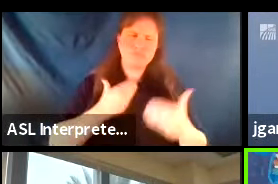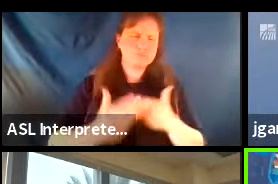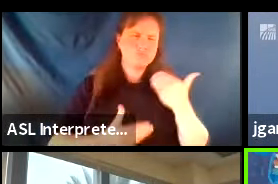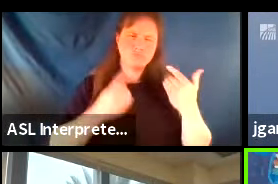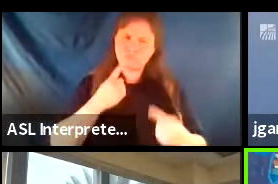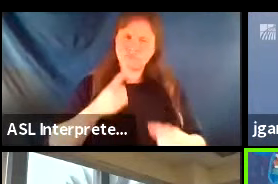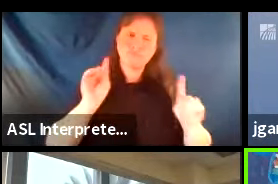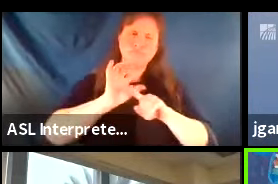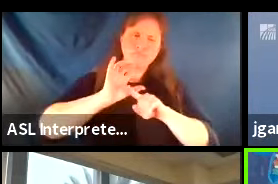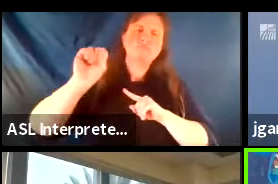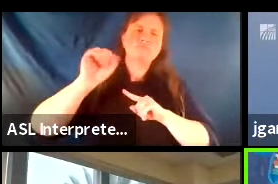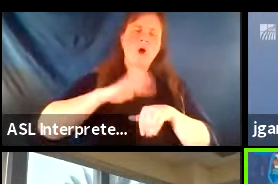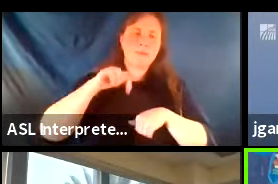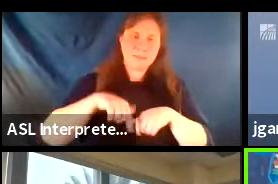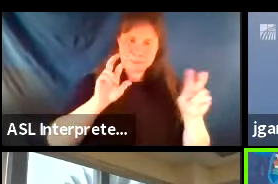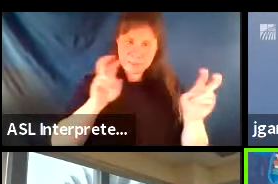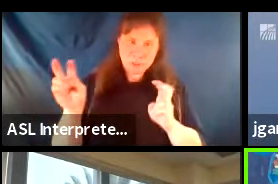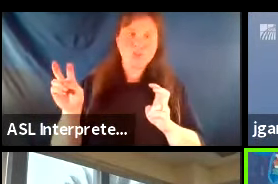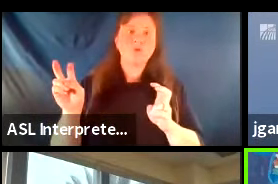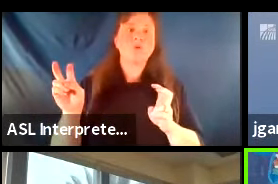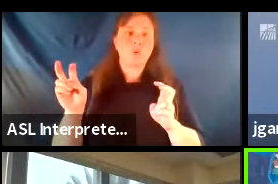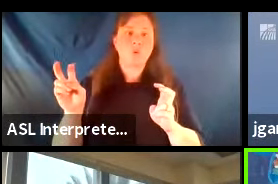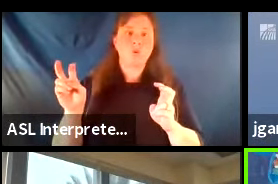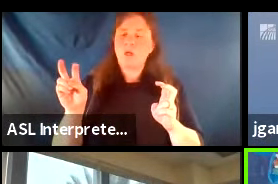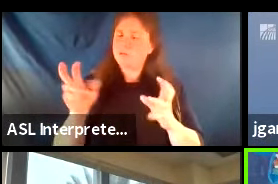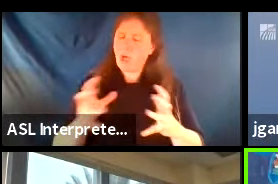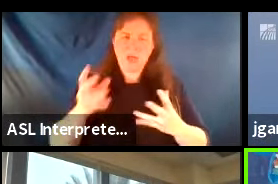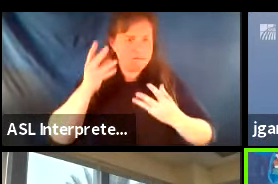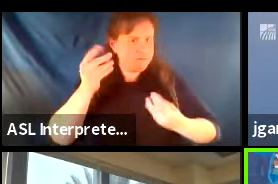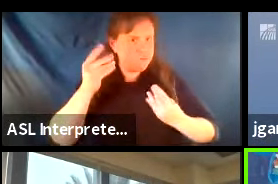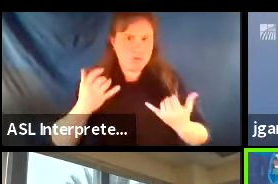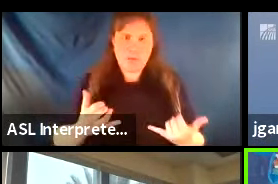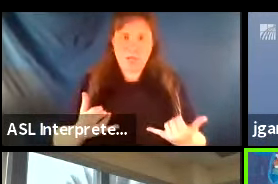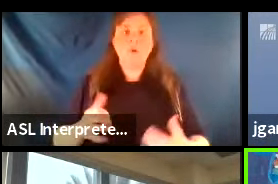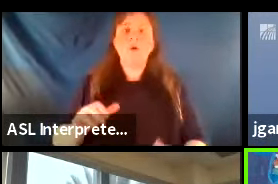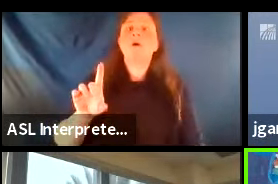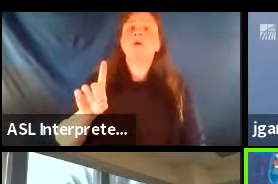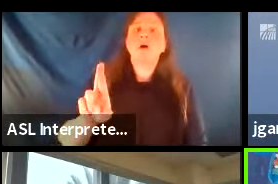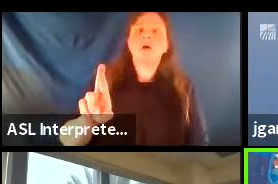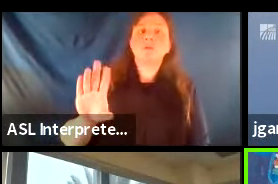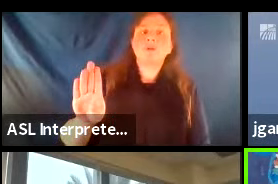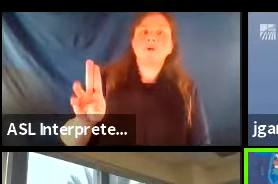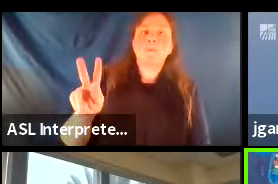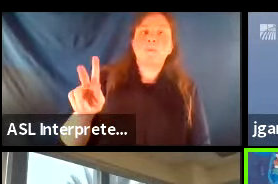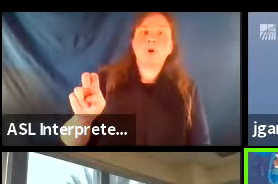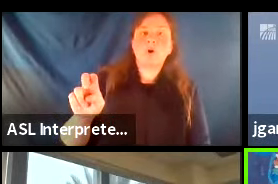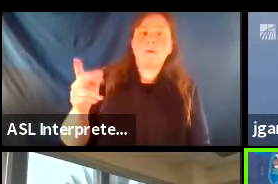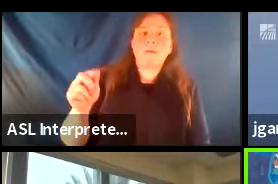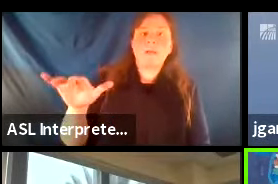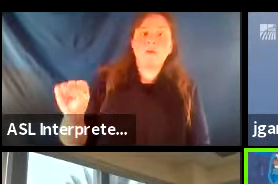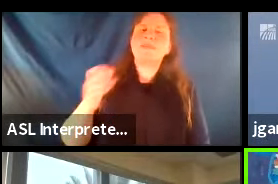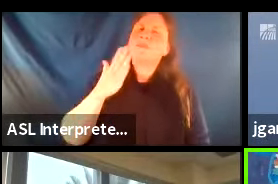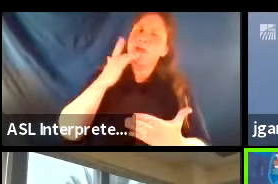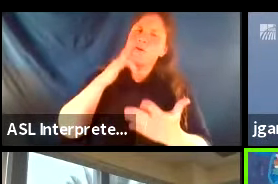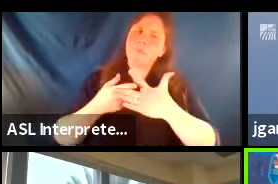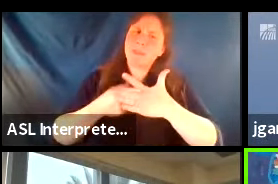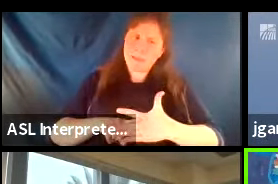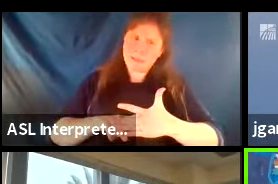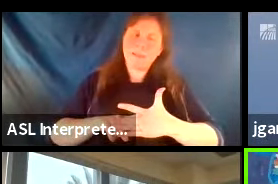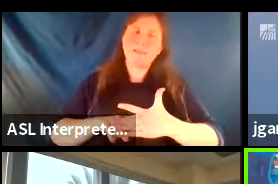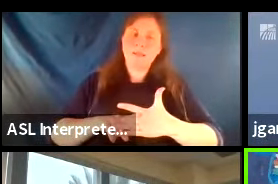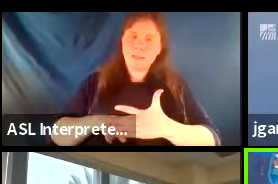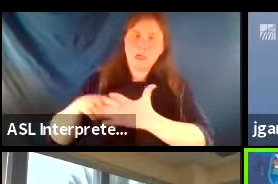been released during this call. Surgeon General Burke Harris, we want to thank you for leading off the conversation at the beginning of the meeting by acknowledging